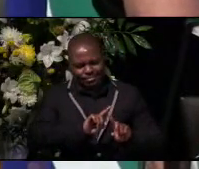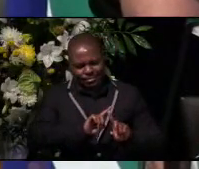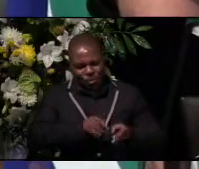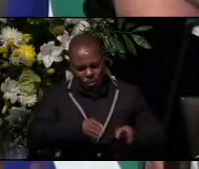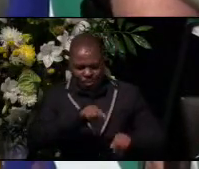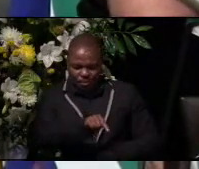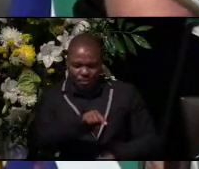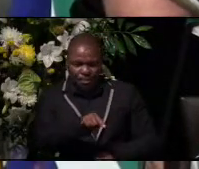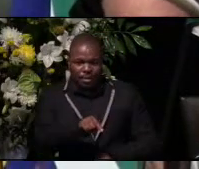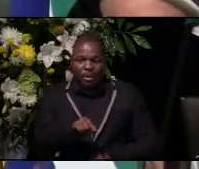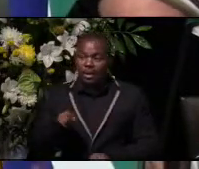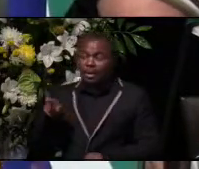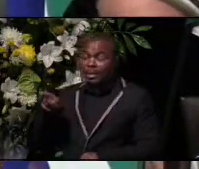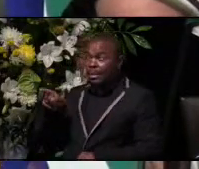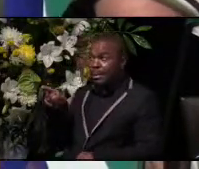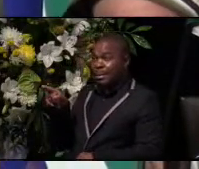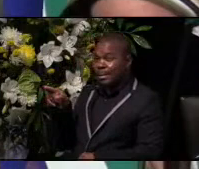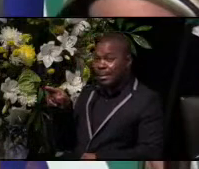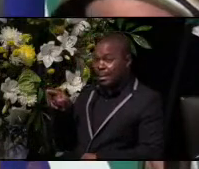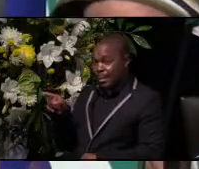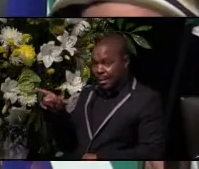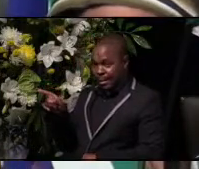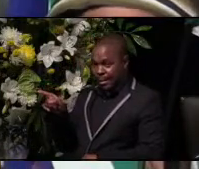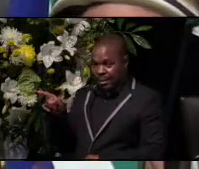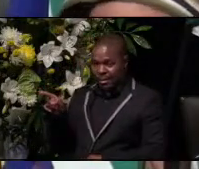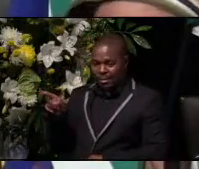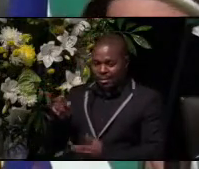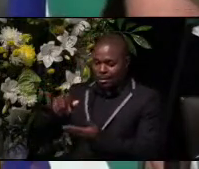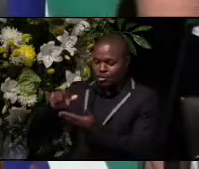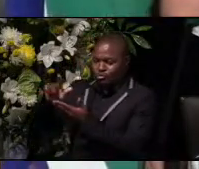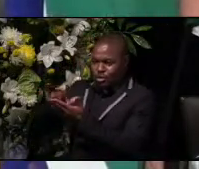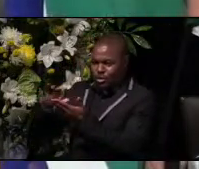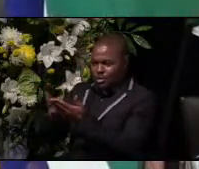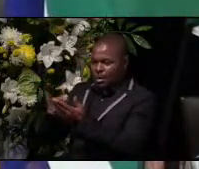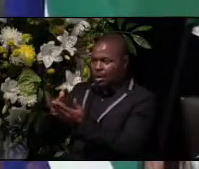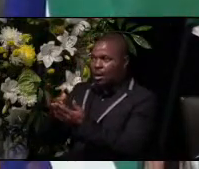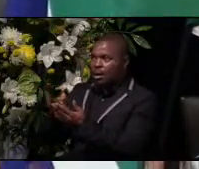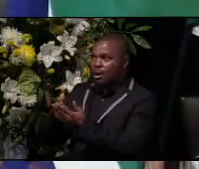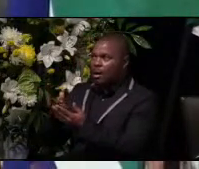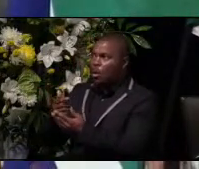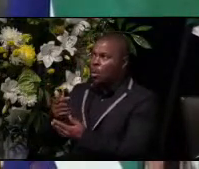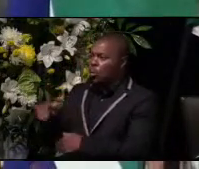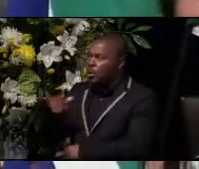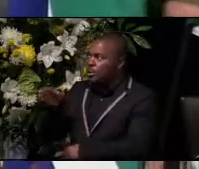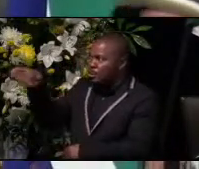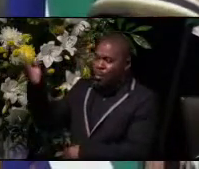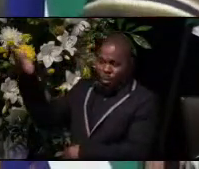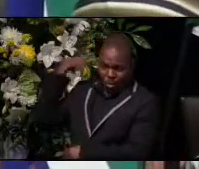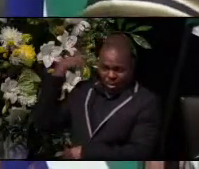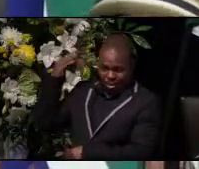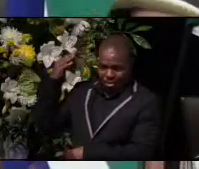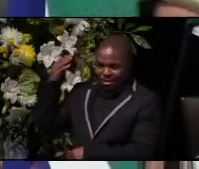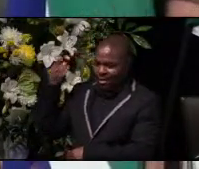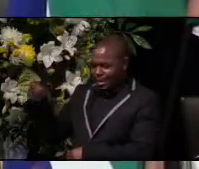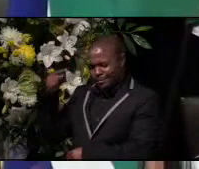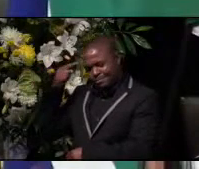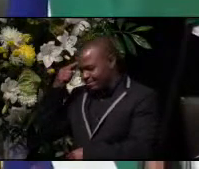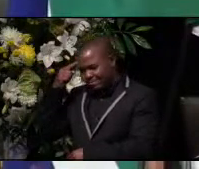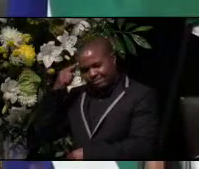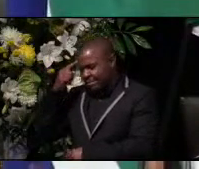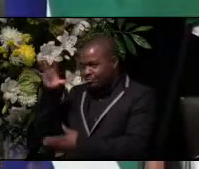they didn't mimic they lead to each other that existed they went for original